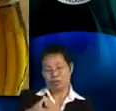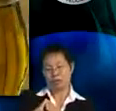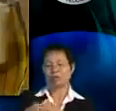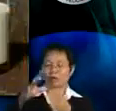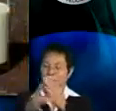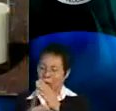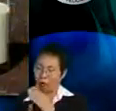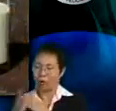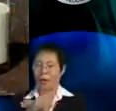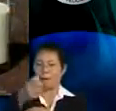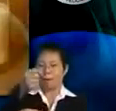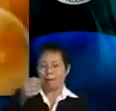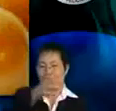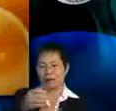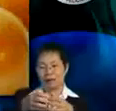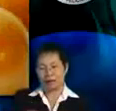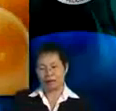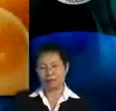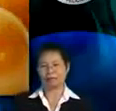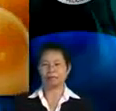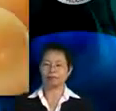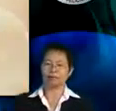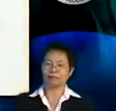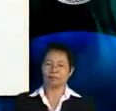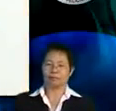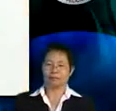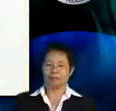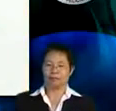oil, milk, and eggs.